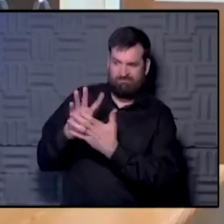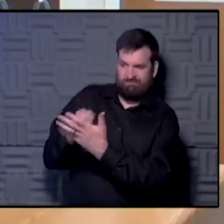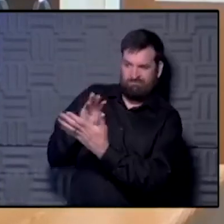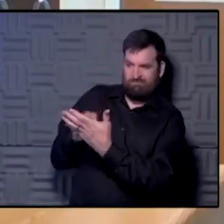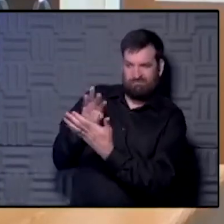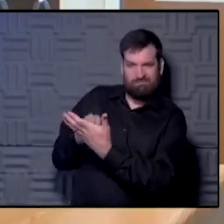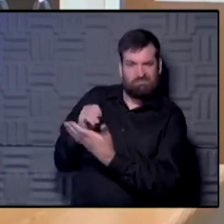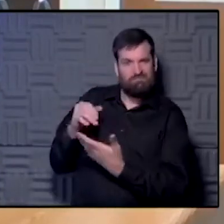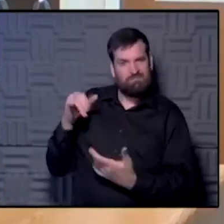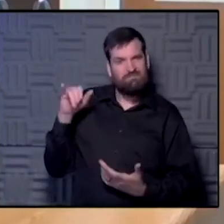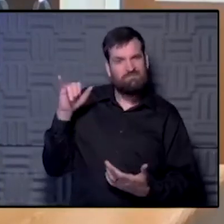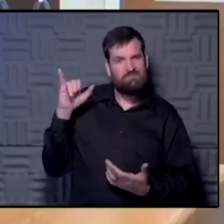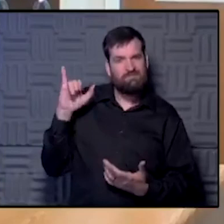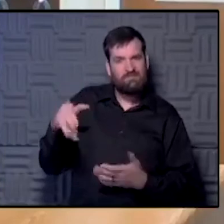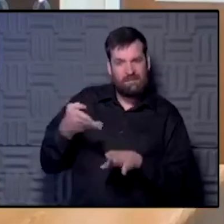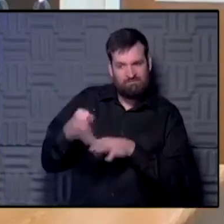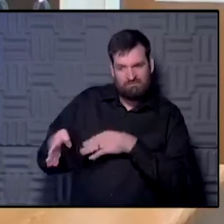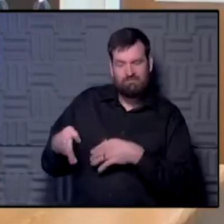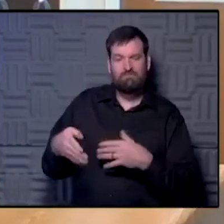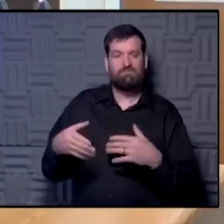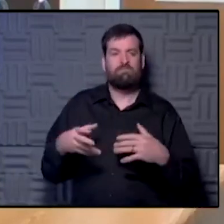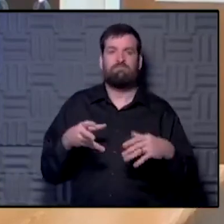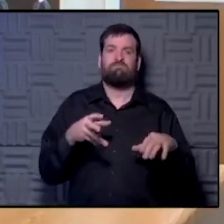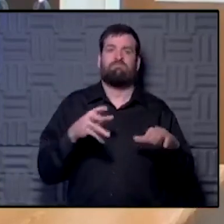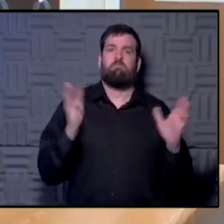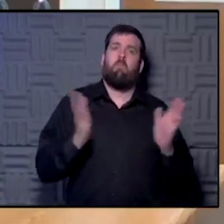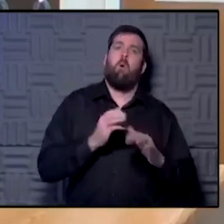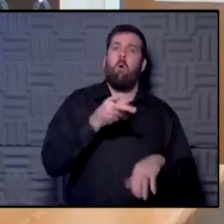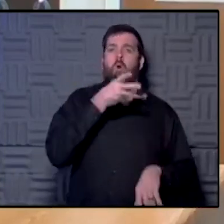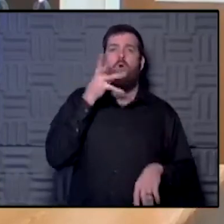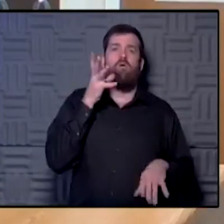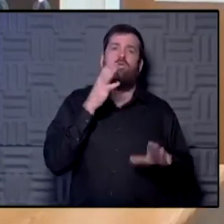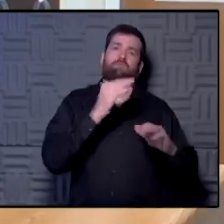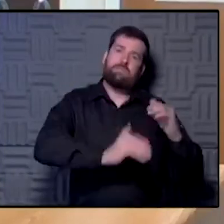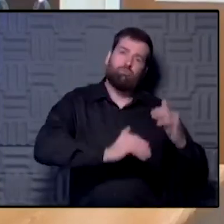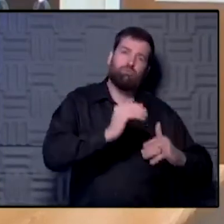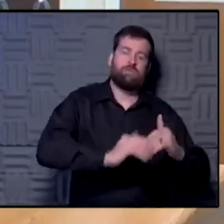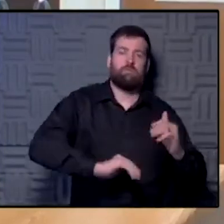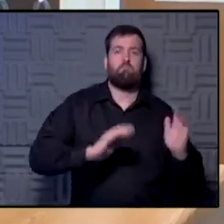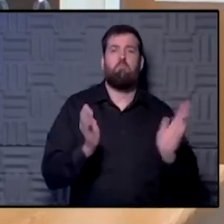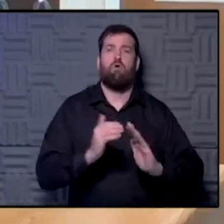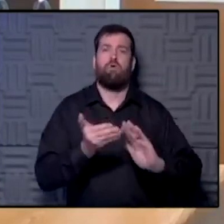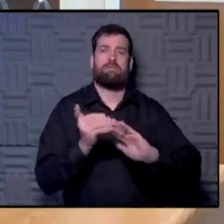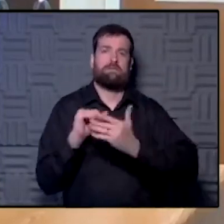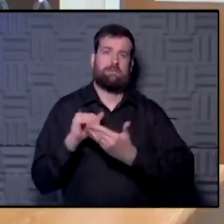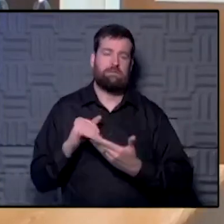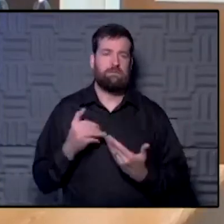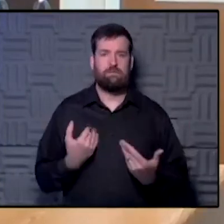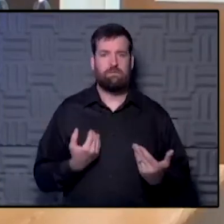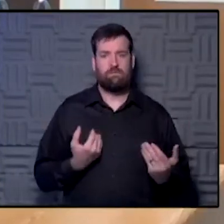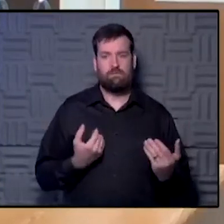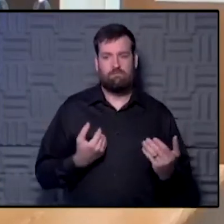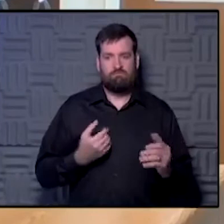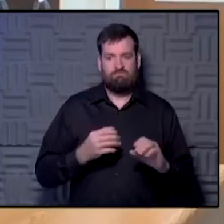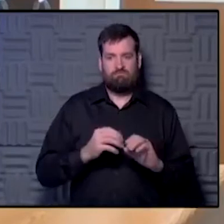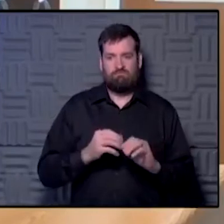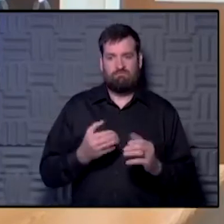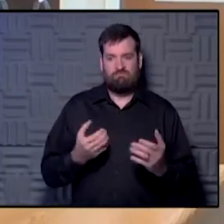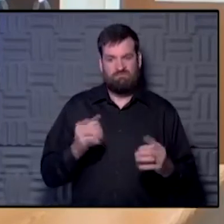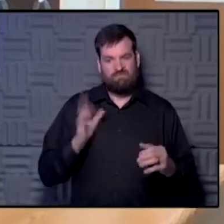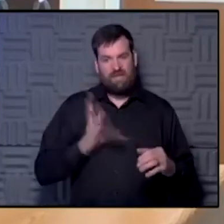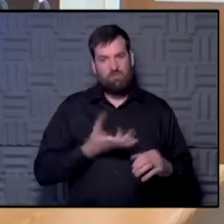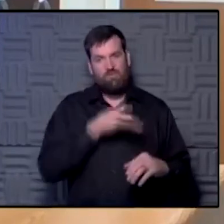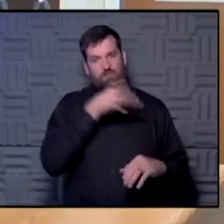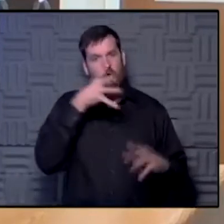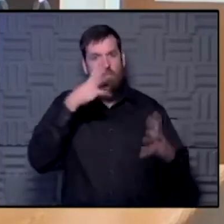in that arena, that as a small rural facility in small cities, there's no reason that our farmers, our